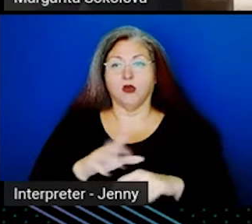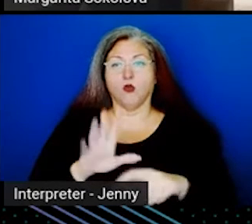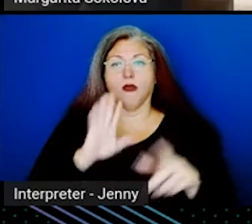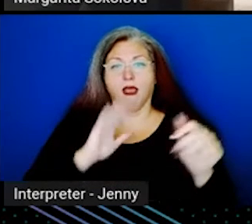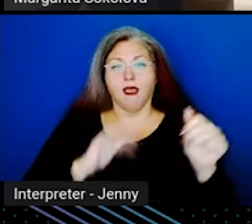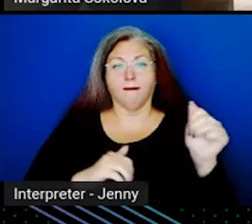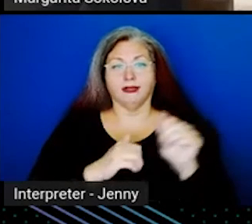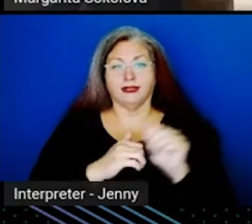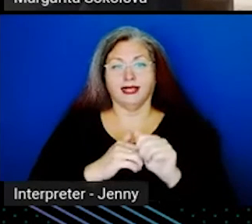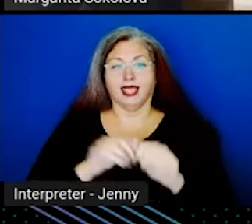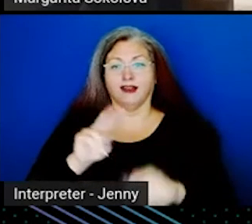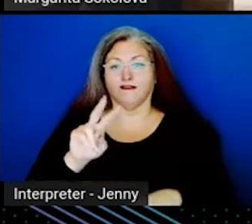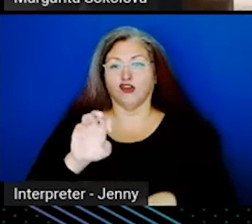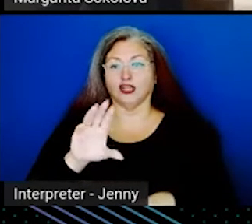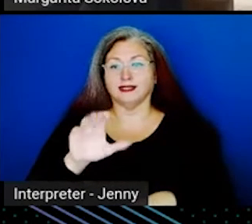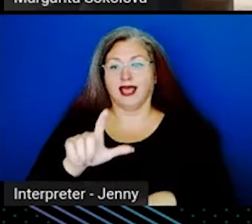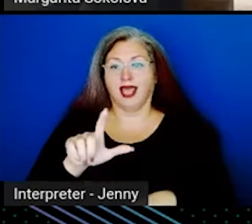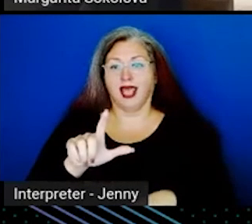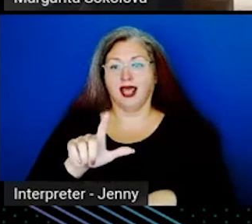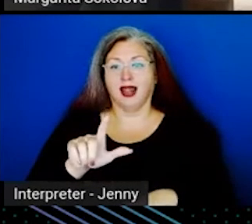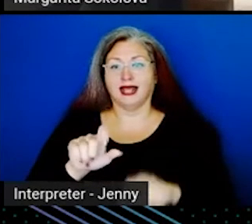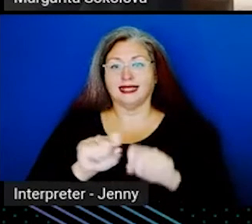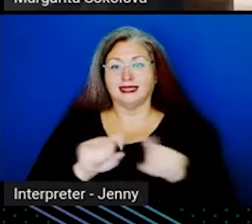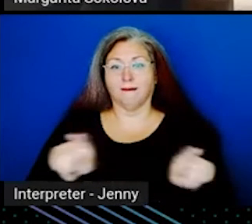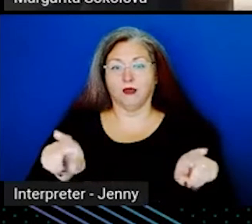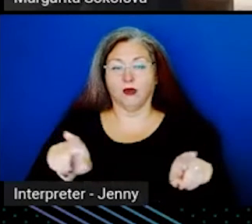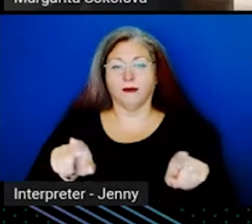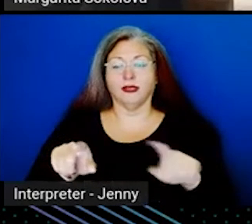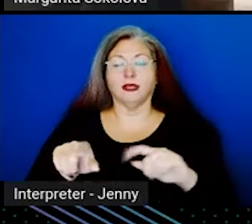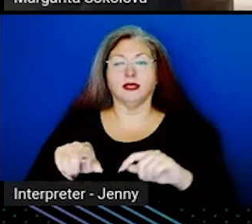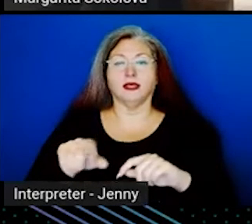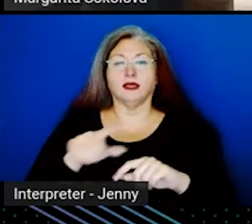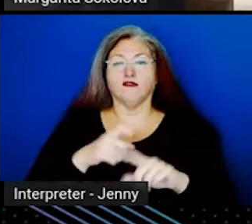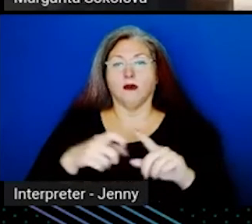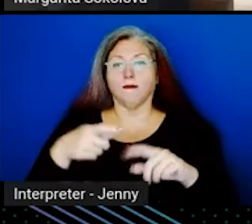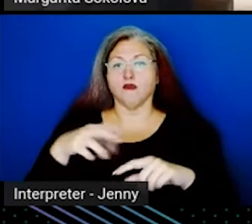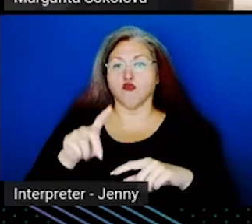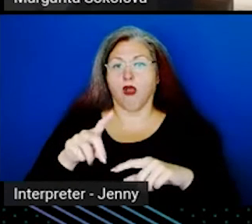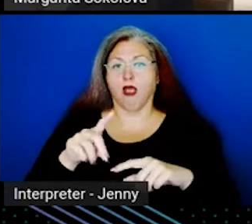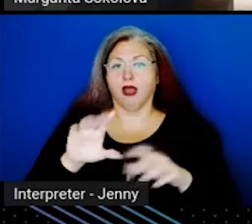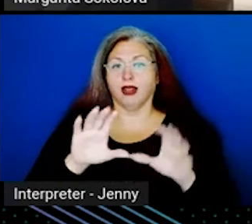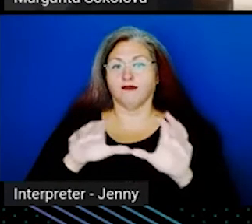update the Vercel deployment that my prod configuration uses.